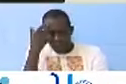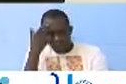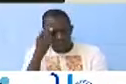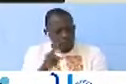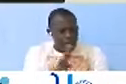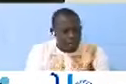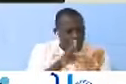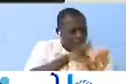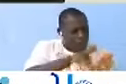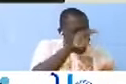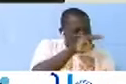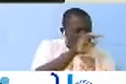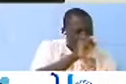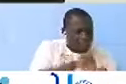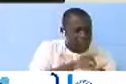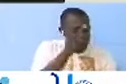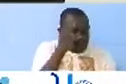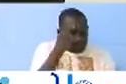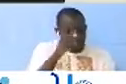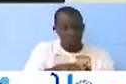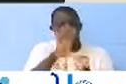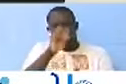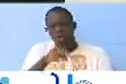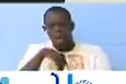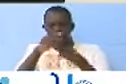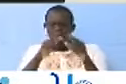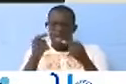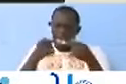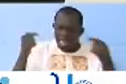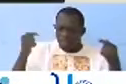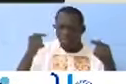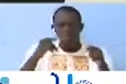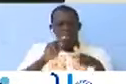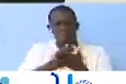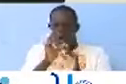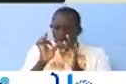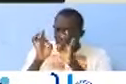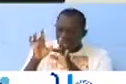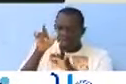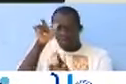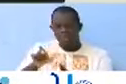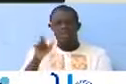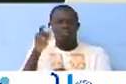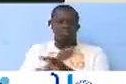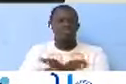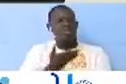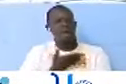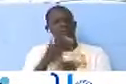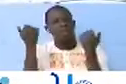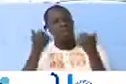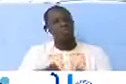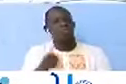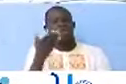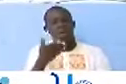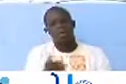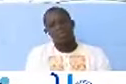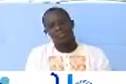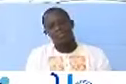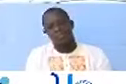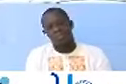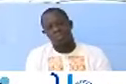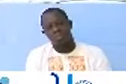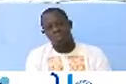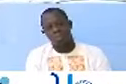basically to deal with enemies or opponents. Mol da mal ka du ñola la mo do sitaje comme ay mo lo